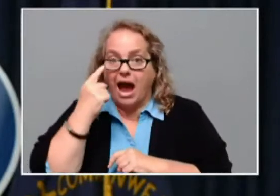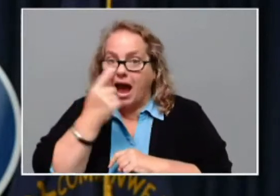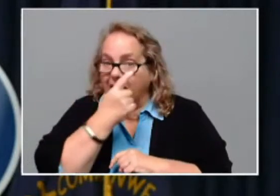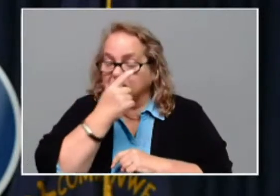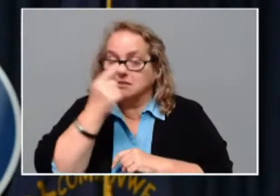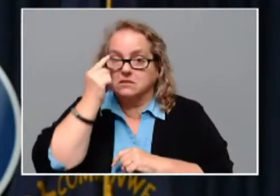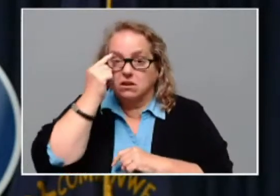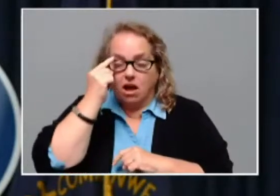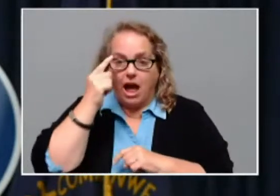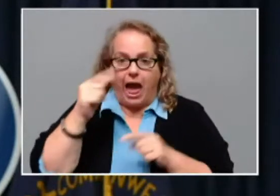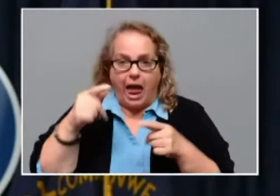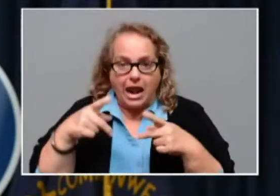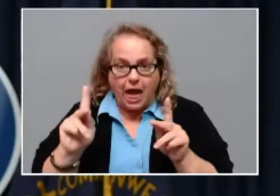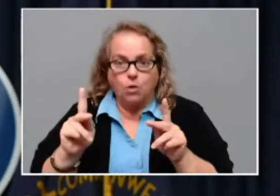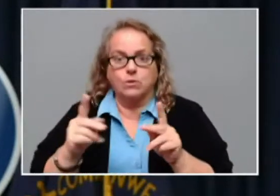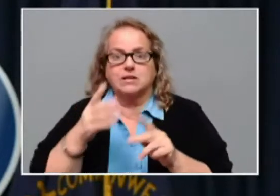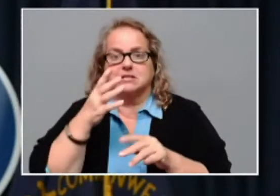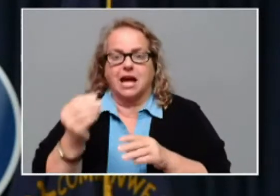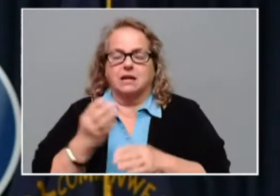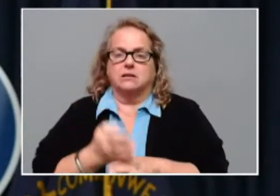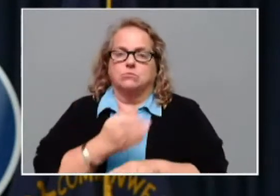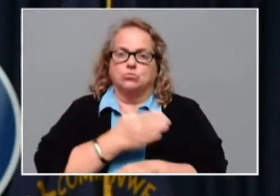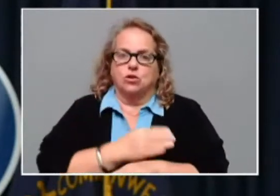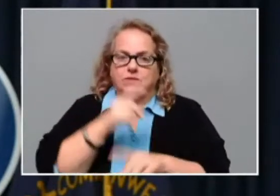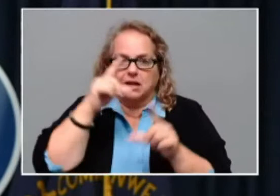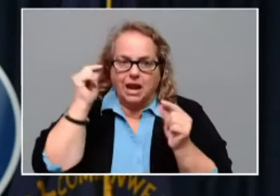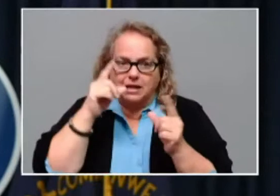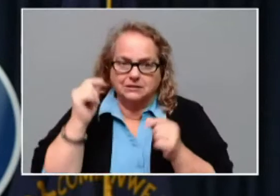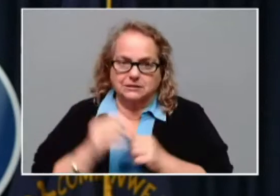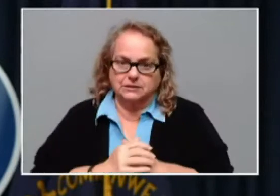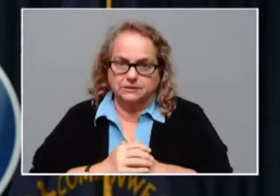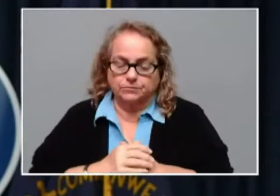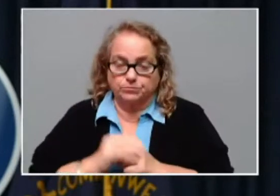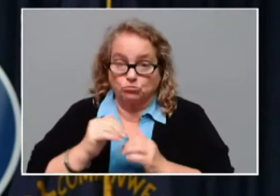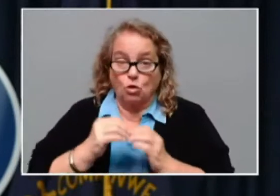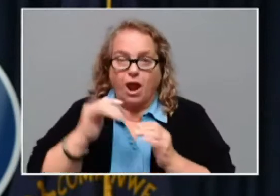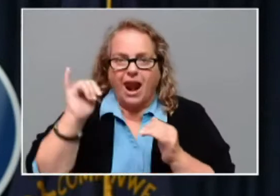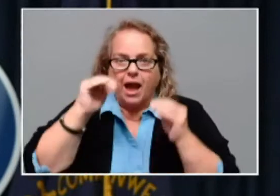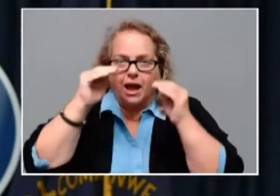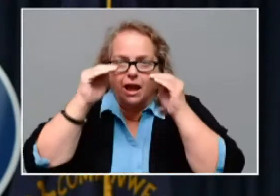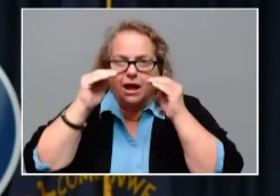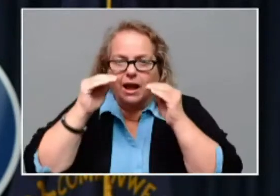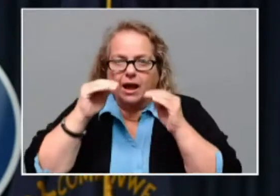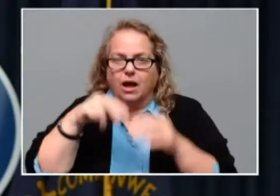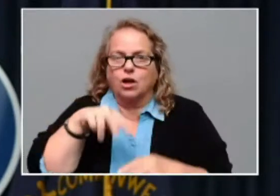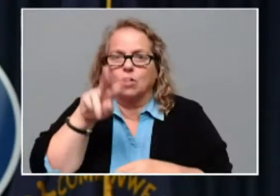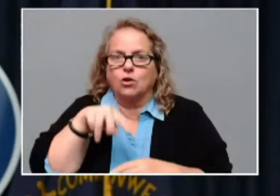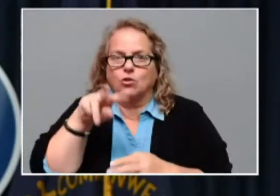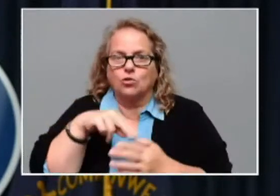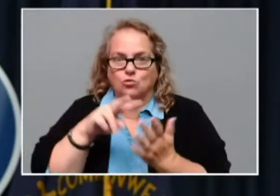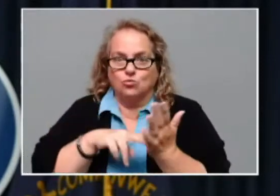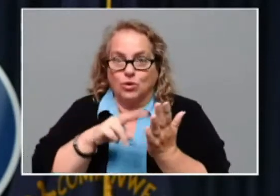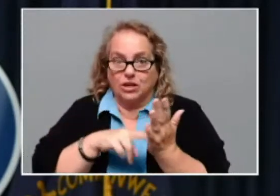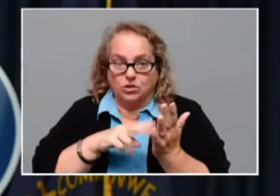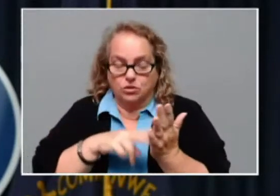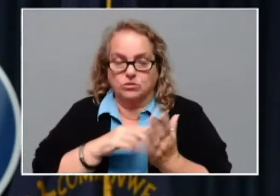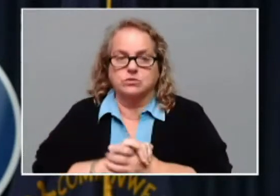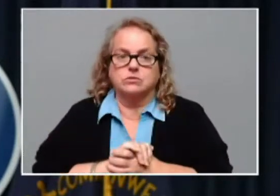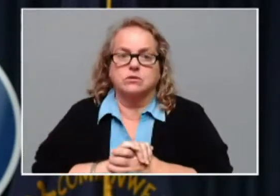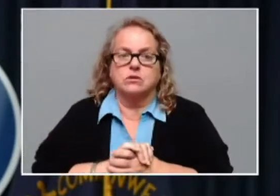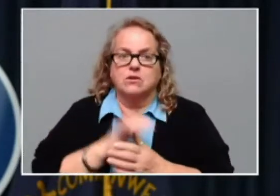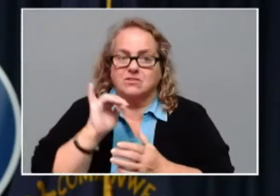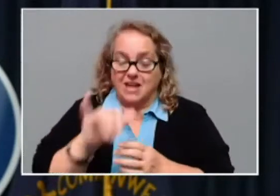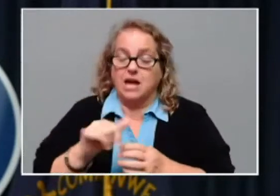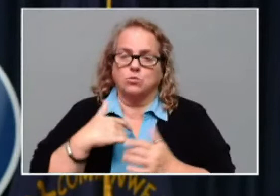enhancements, such as progressives. Options for consumers are only part of the reason we're excited about the relaunch of our